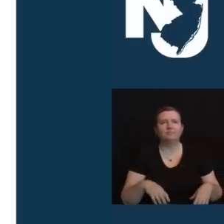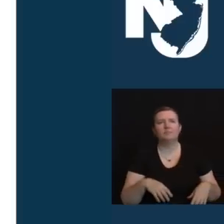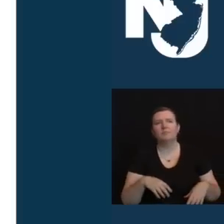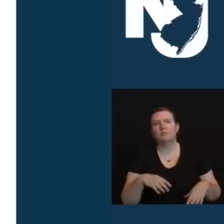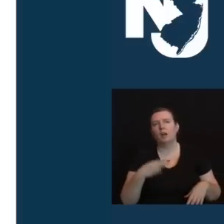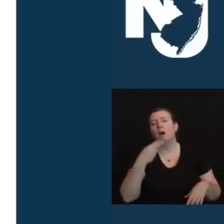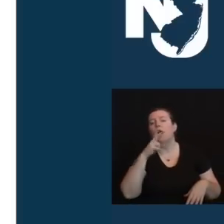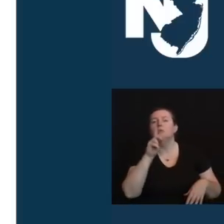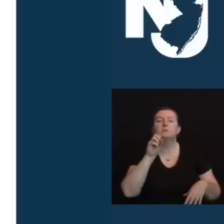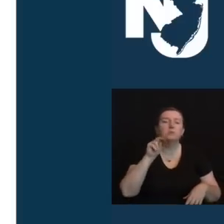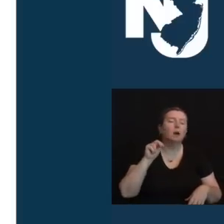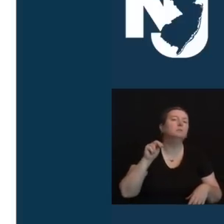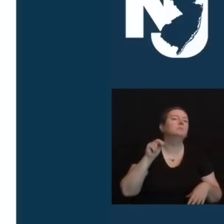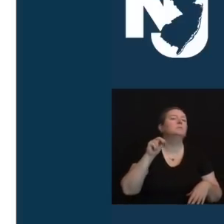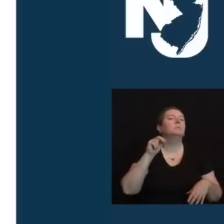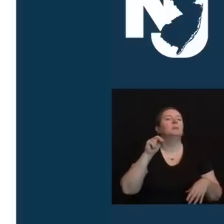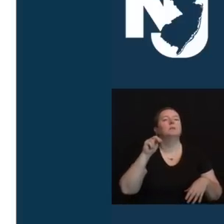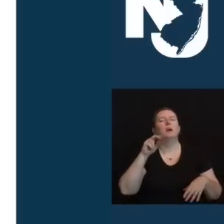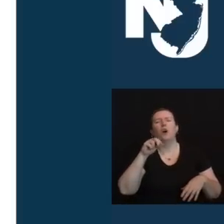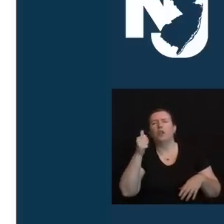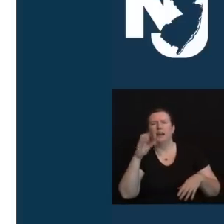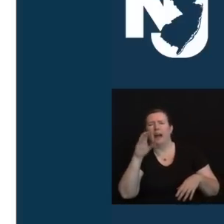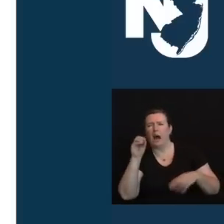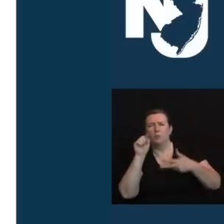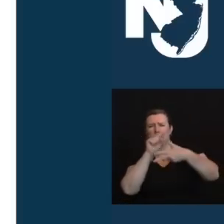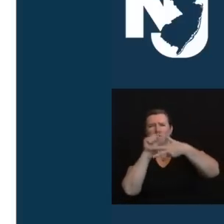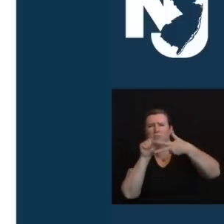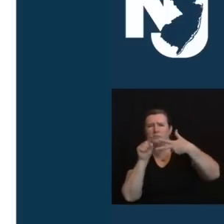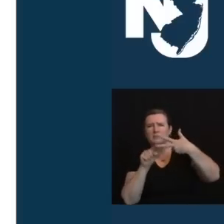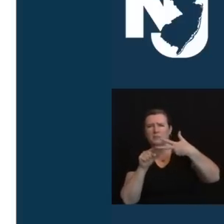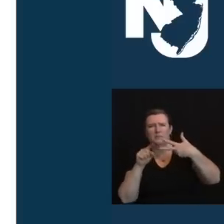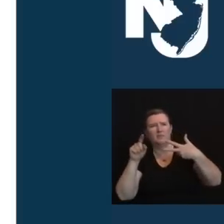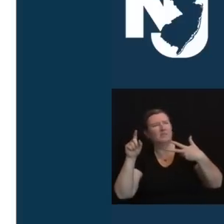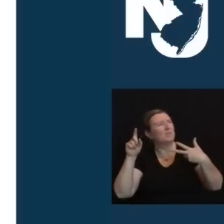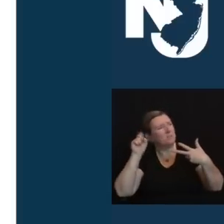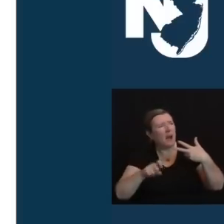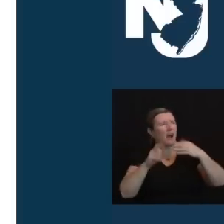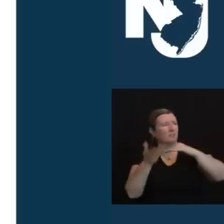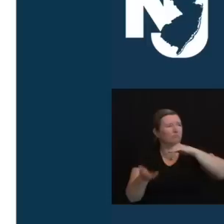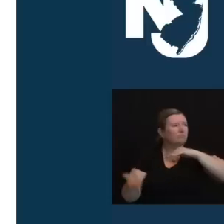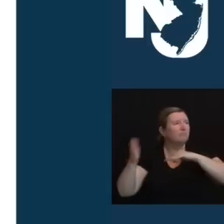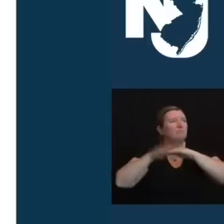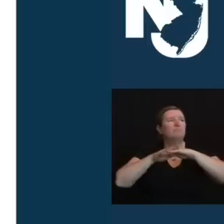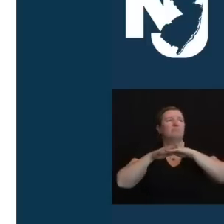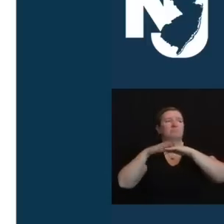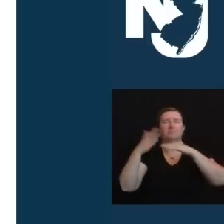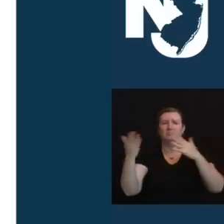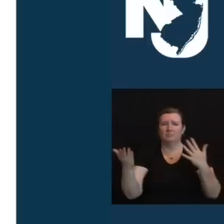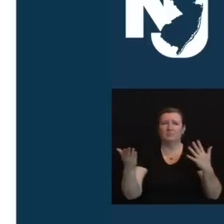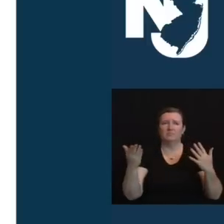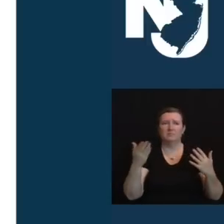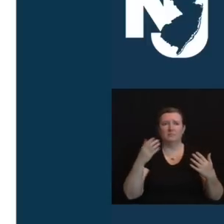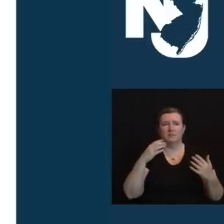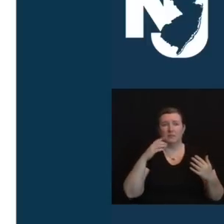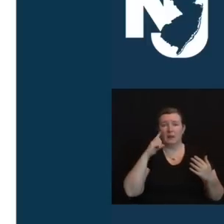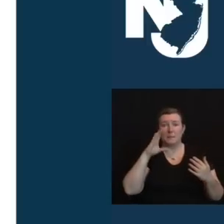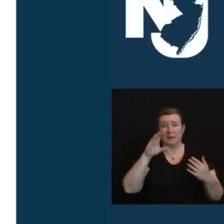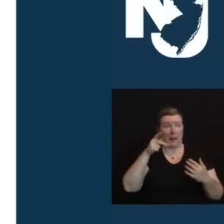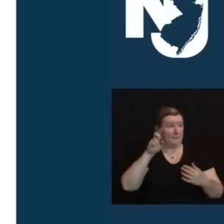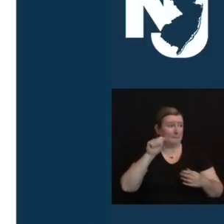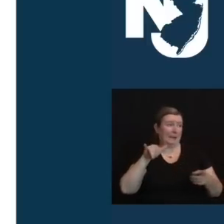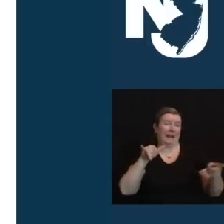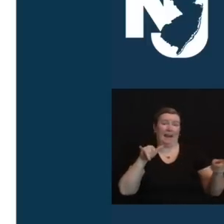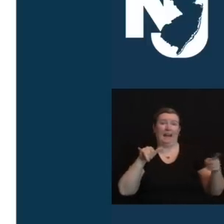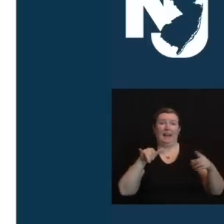to be counted. And I want to give a shout out again to a point I've made on a number of occasions. In Cape May County, we know the response rate is